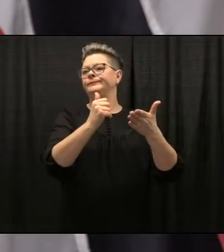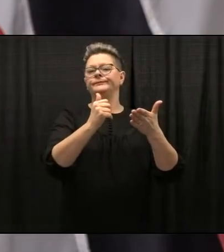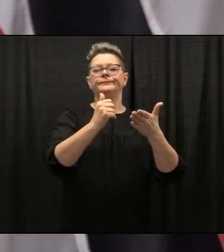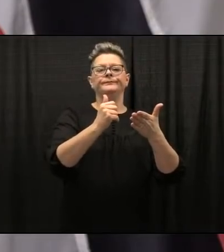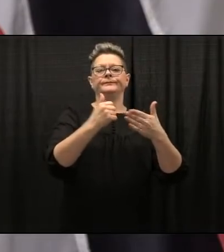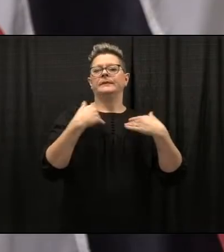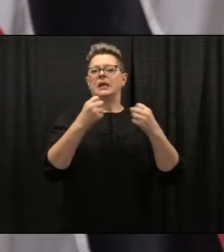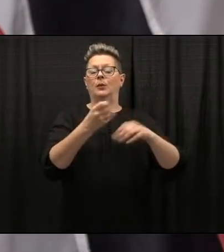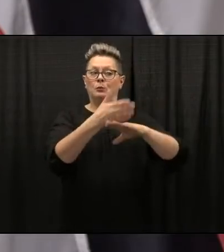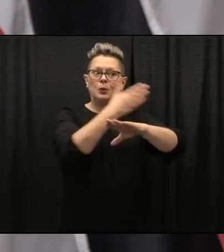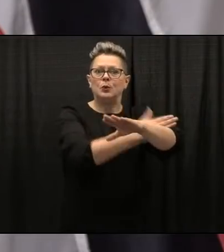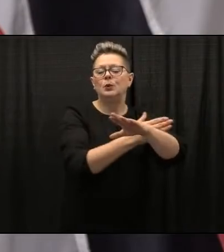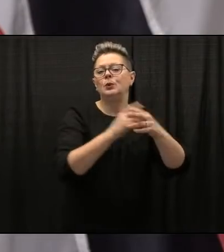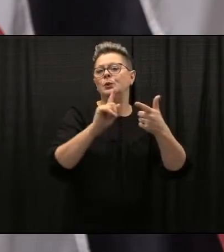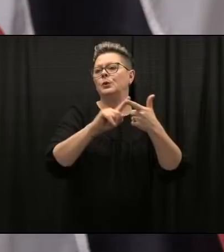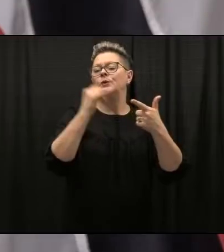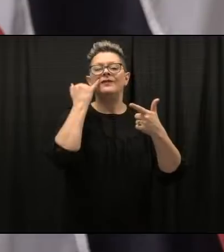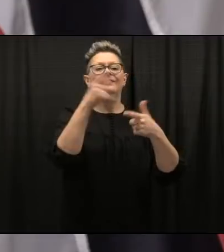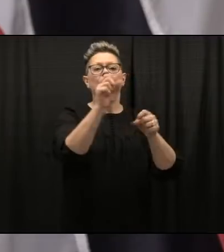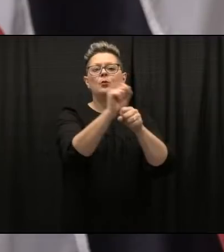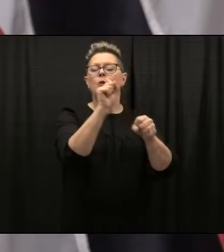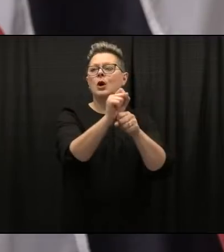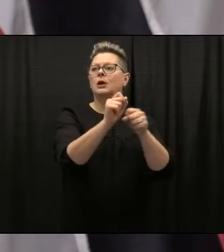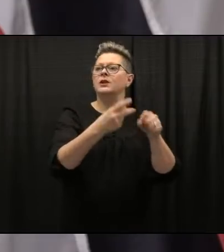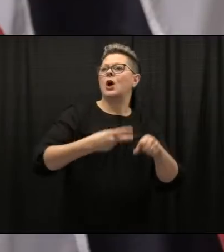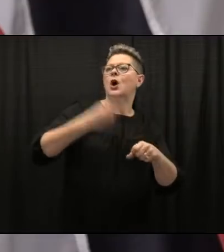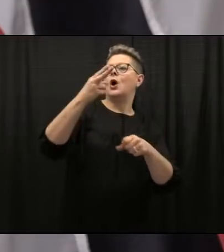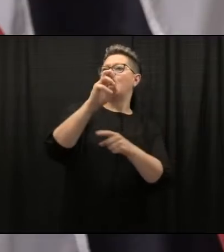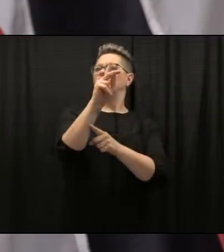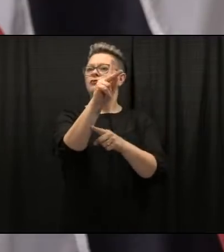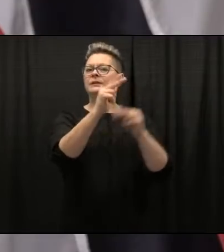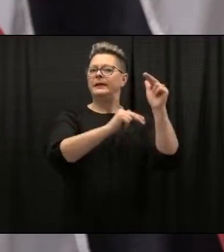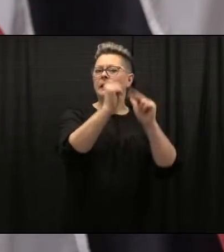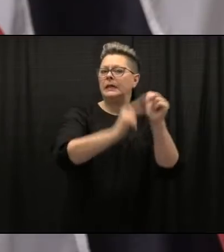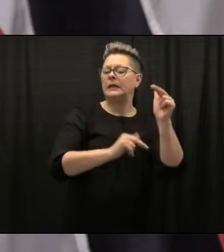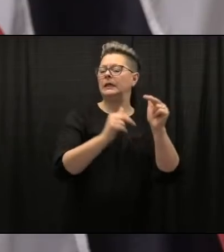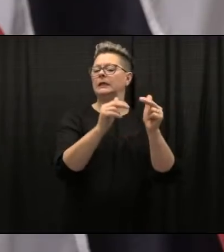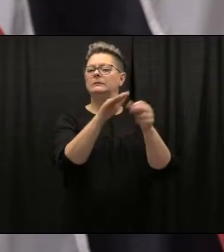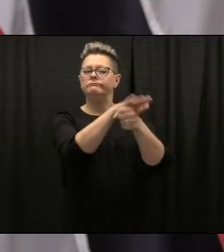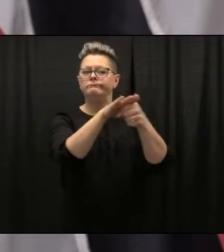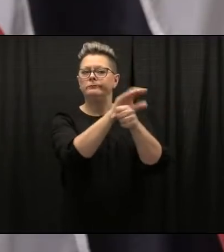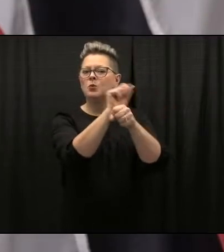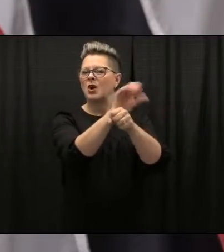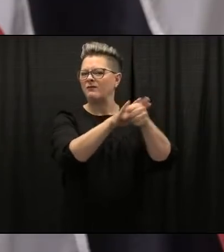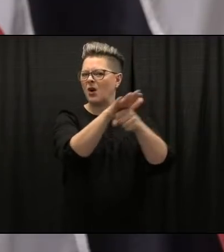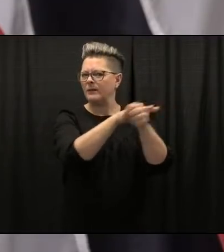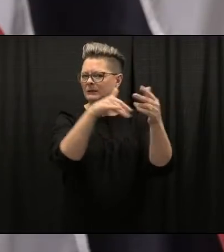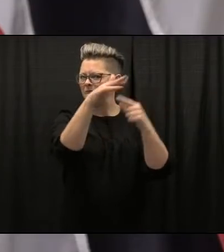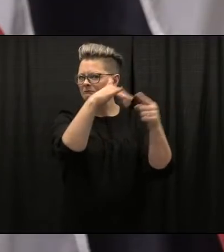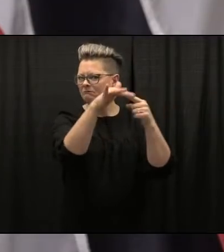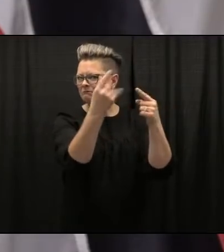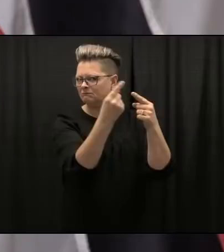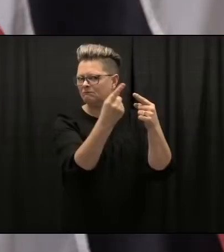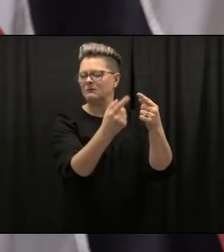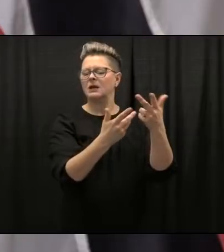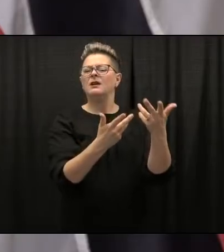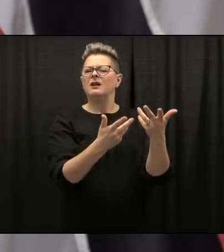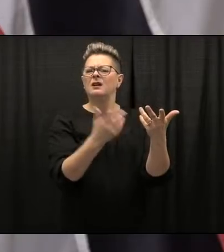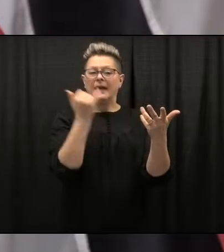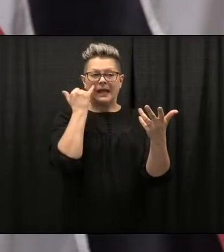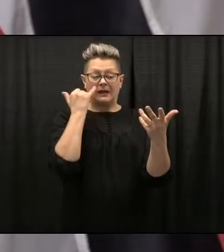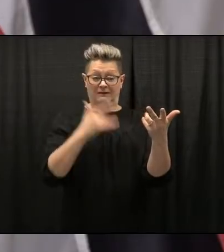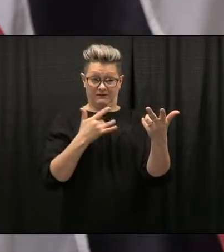if they're working in a higher risk setting, and certainly we feel that we're